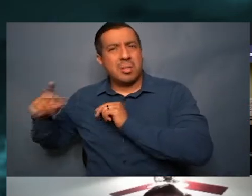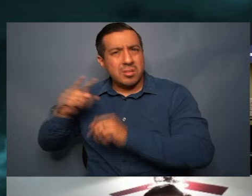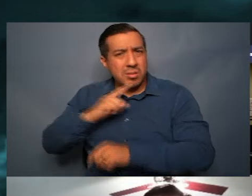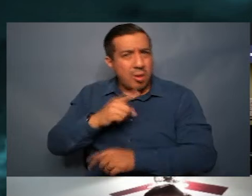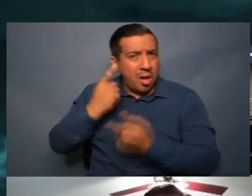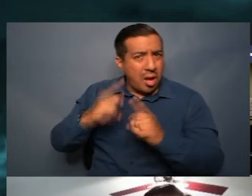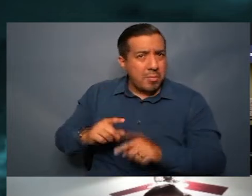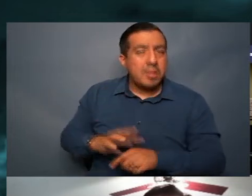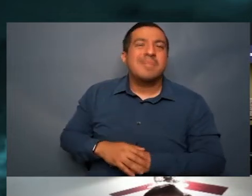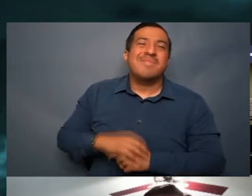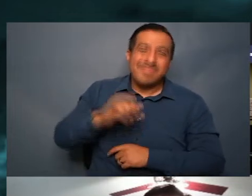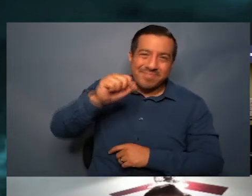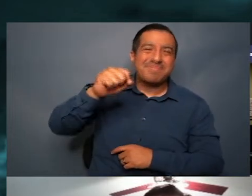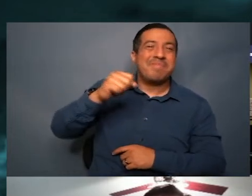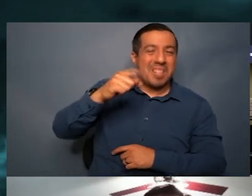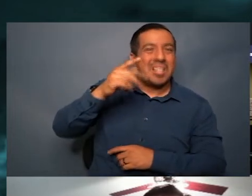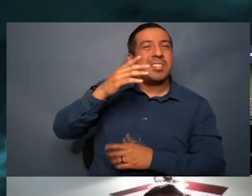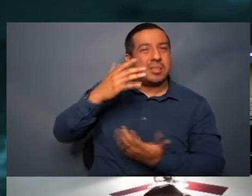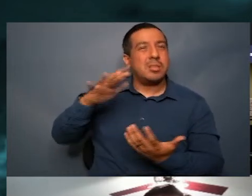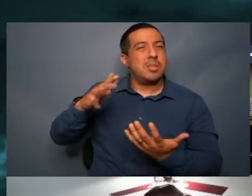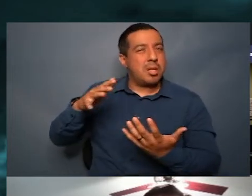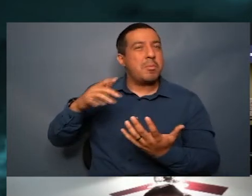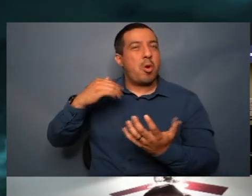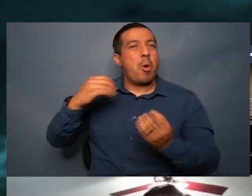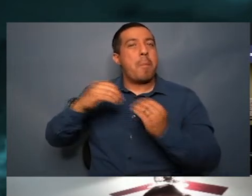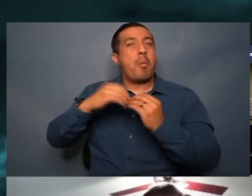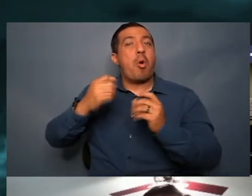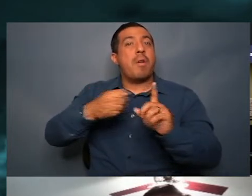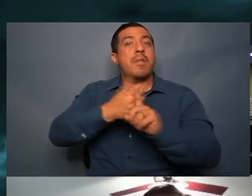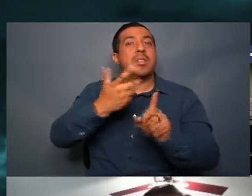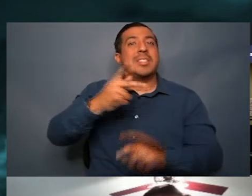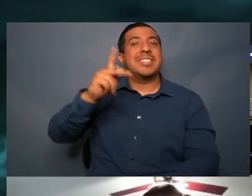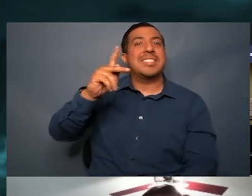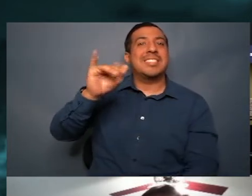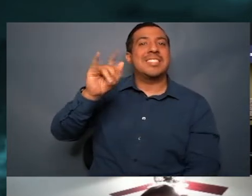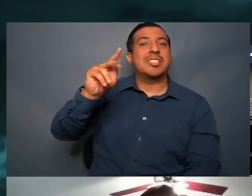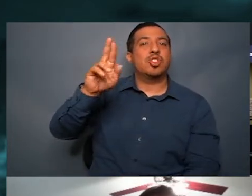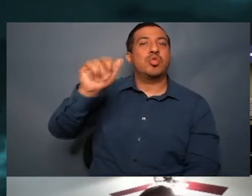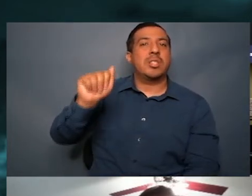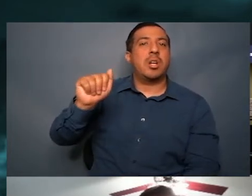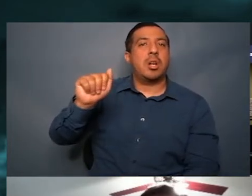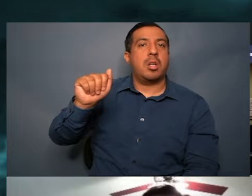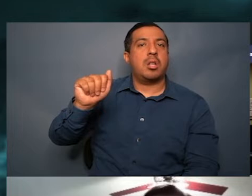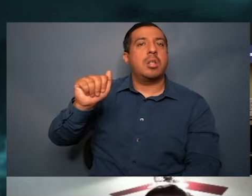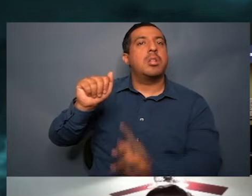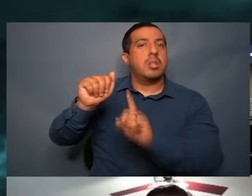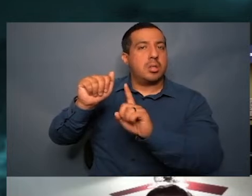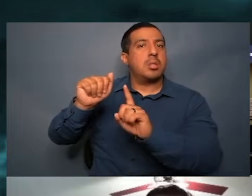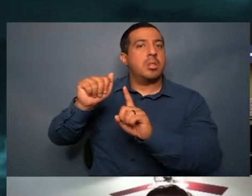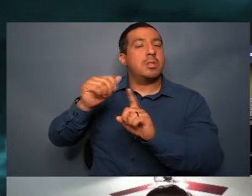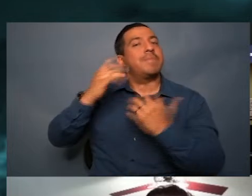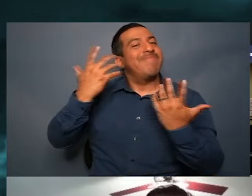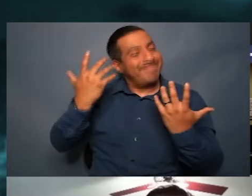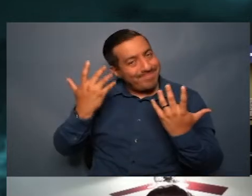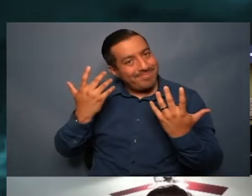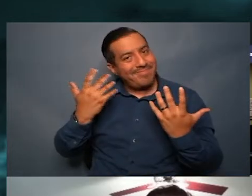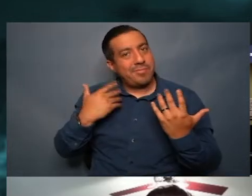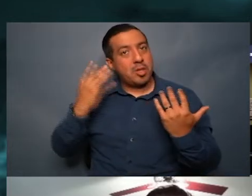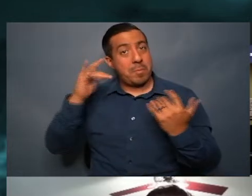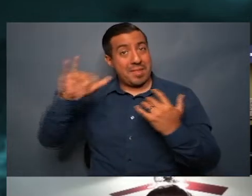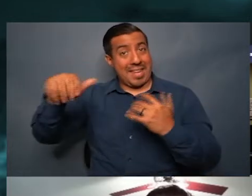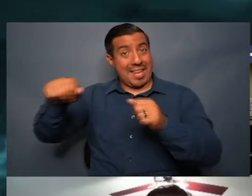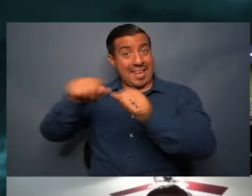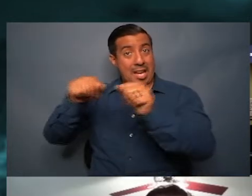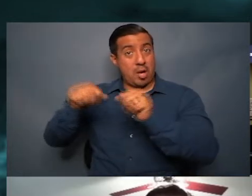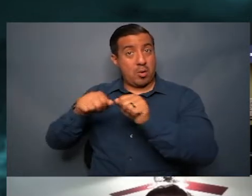Probably to a little bit of some degree. I think there was probably more of an effect from Katrina a little bit earlier that year. And please understand, this